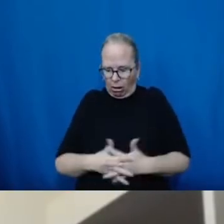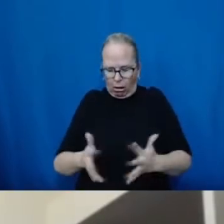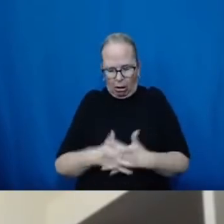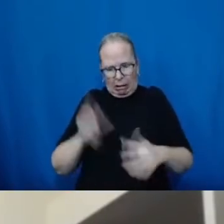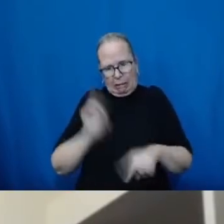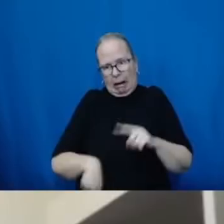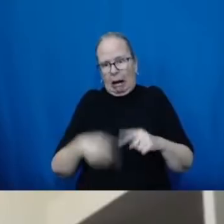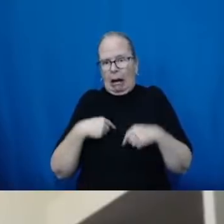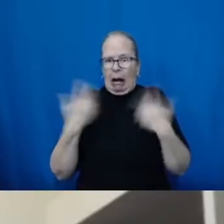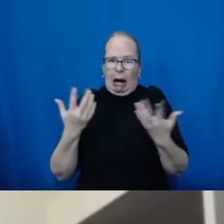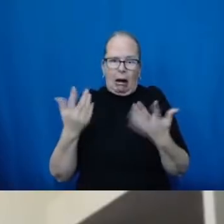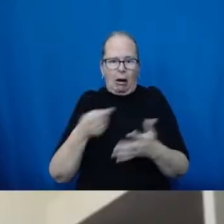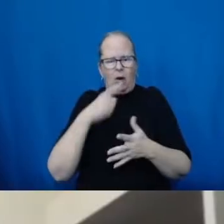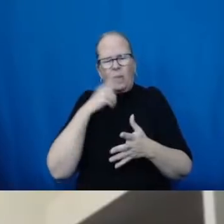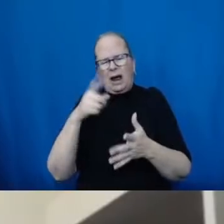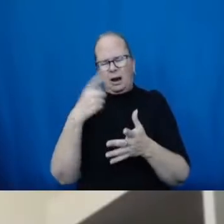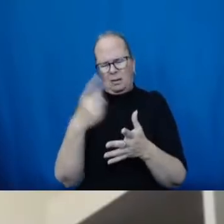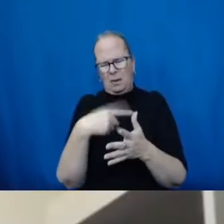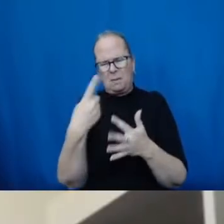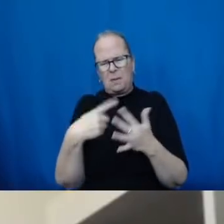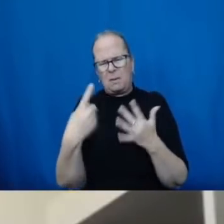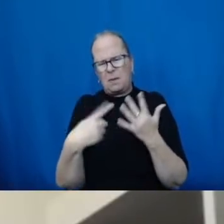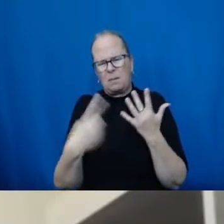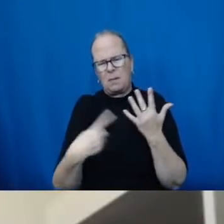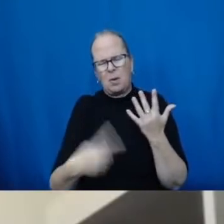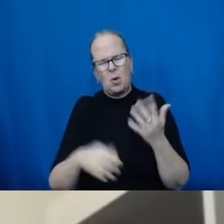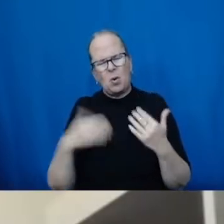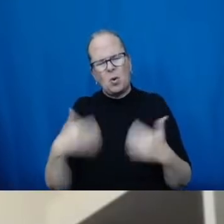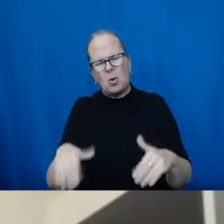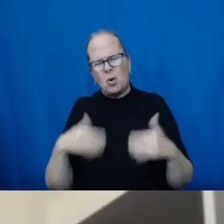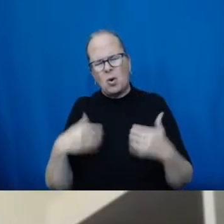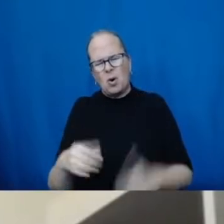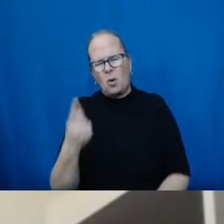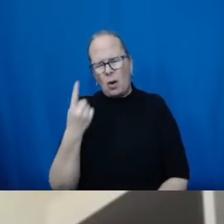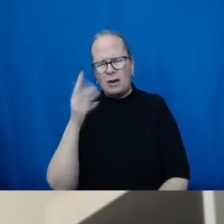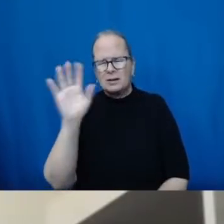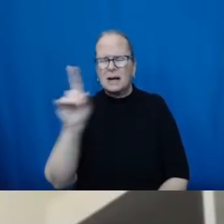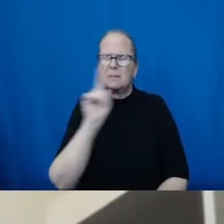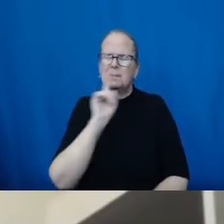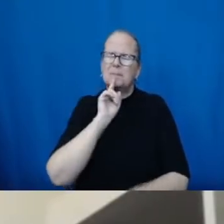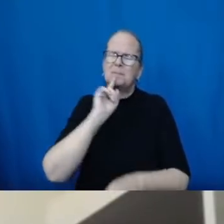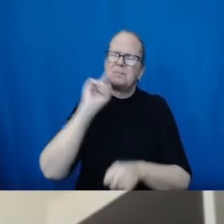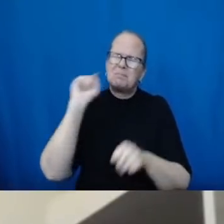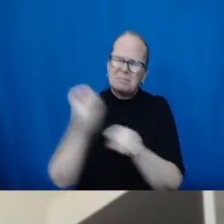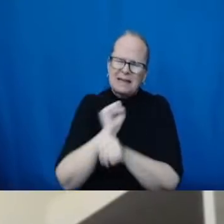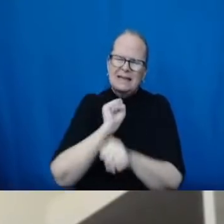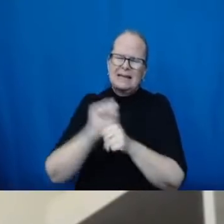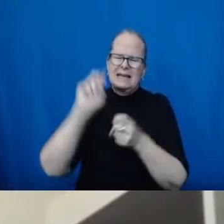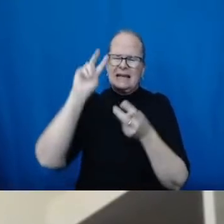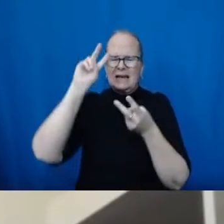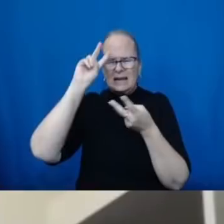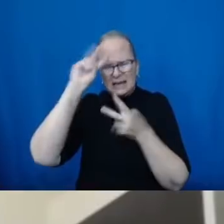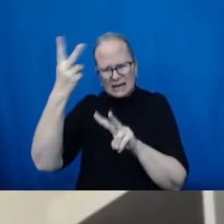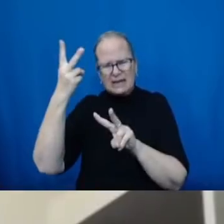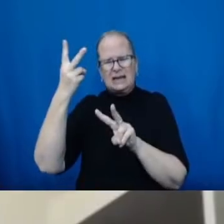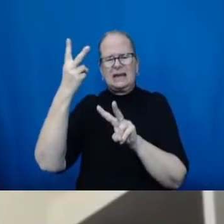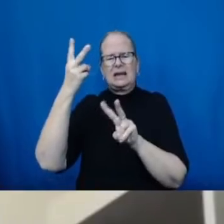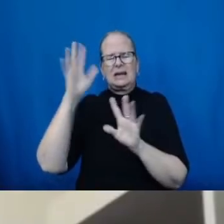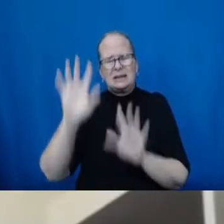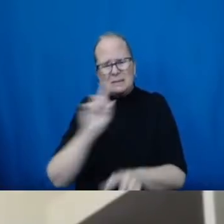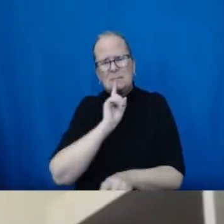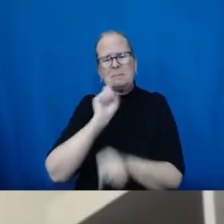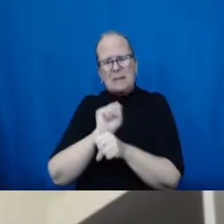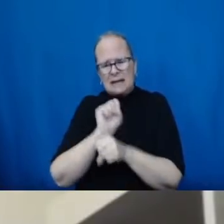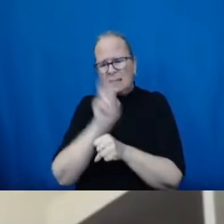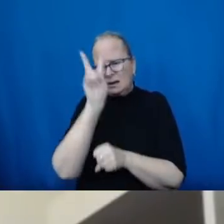truly misinformation that is a misunderstanding. And some of that is often easier to address if you aren't coming at it